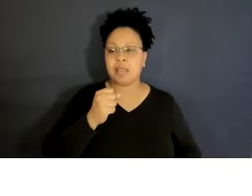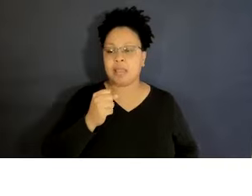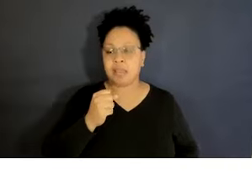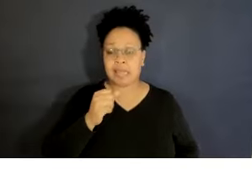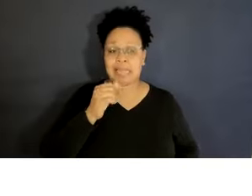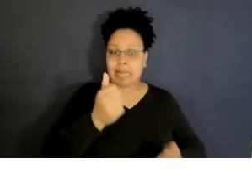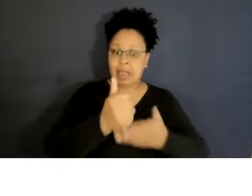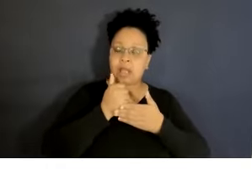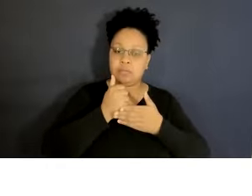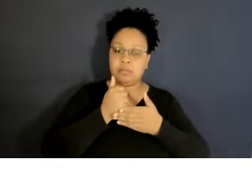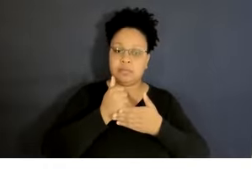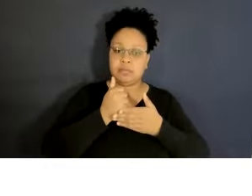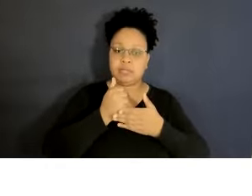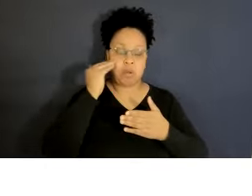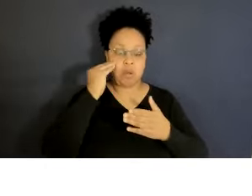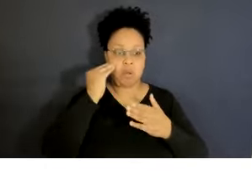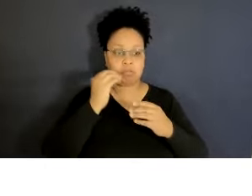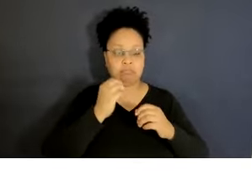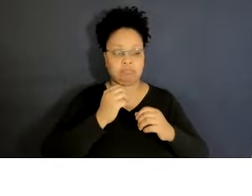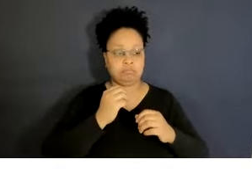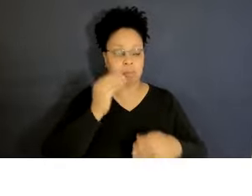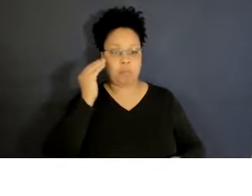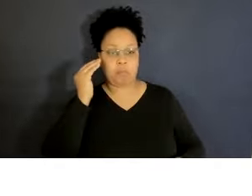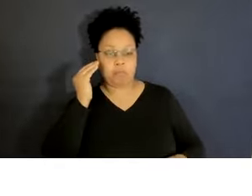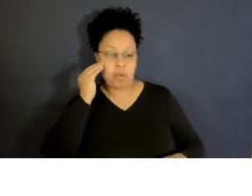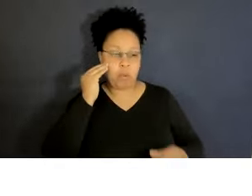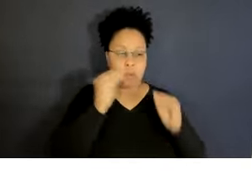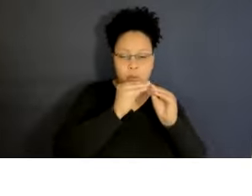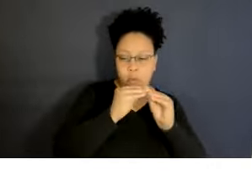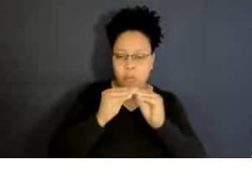that helped to open up my eyes more. And I really